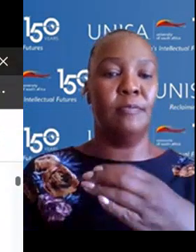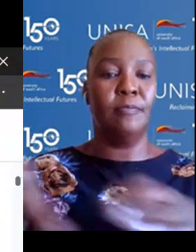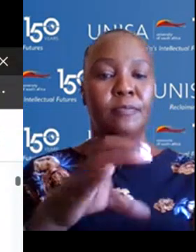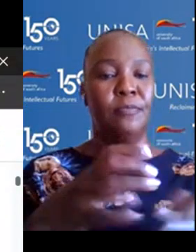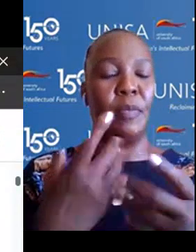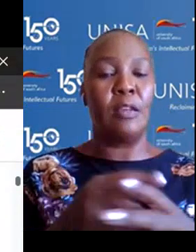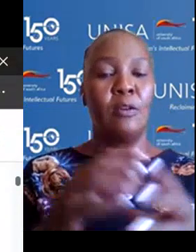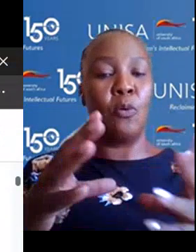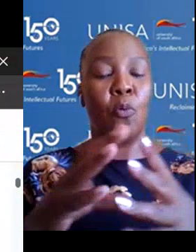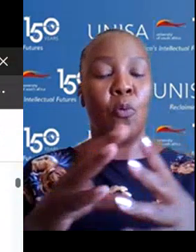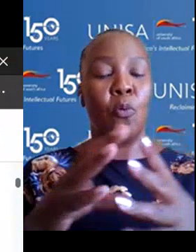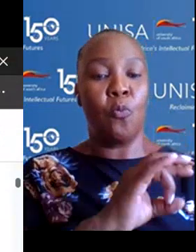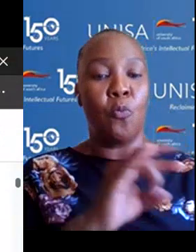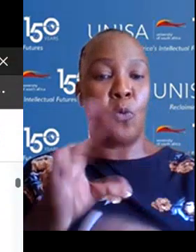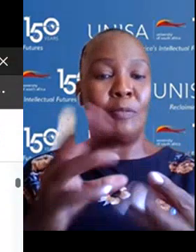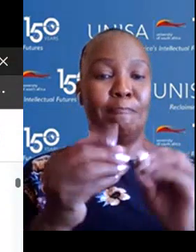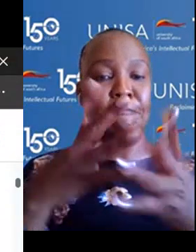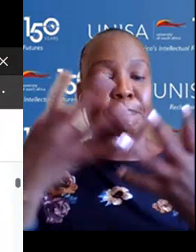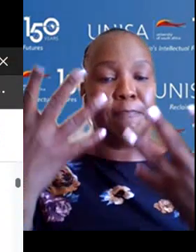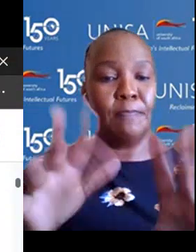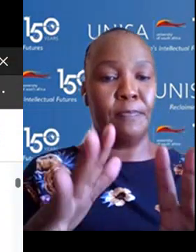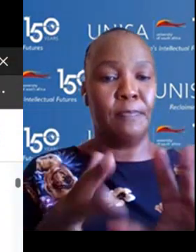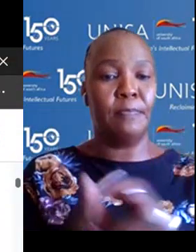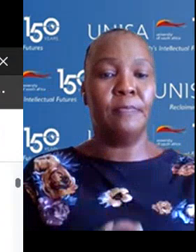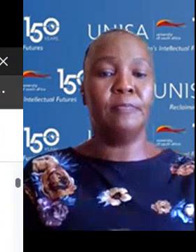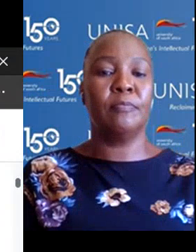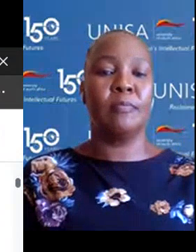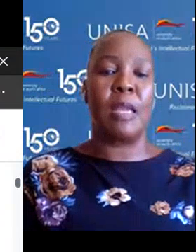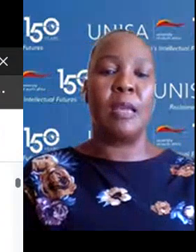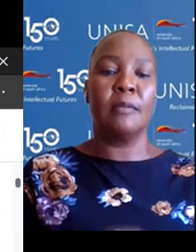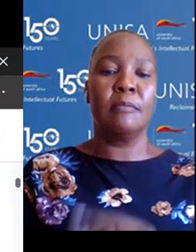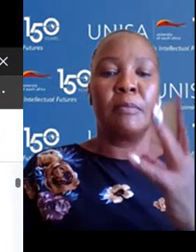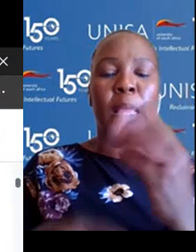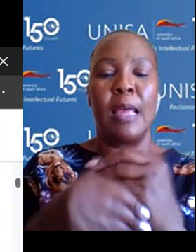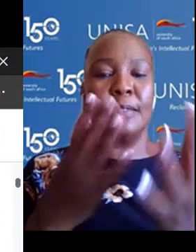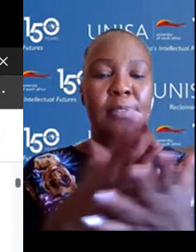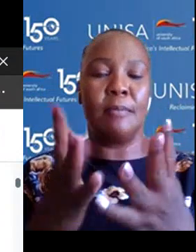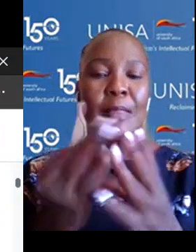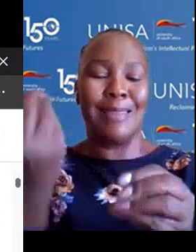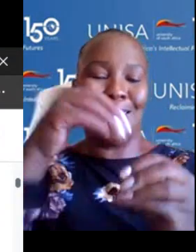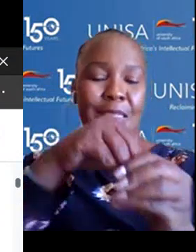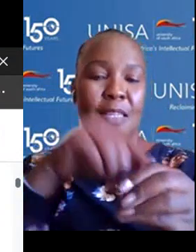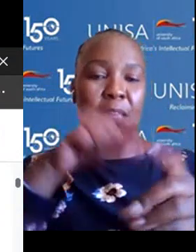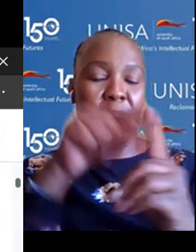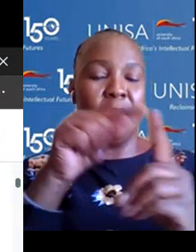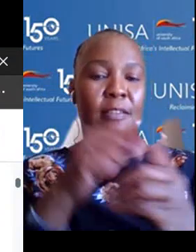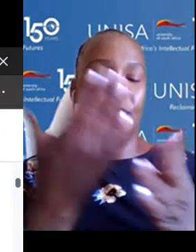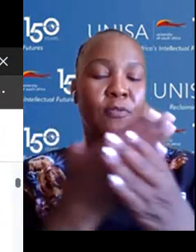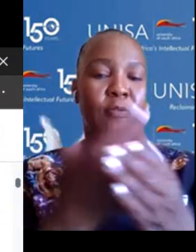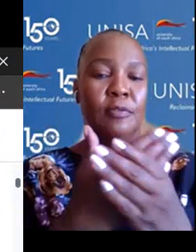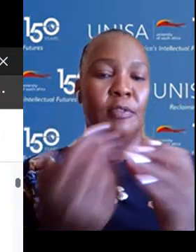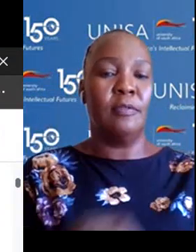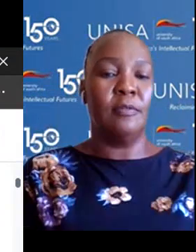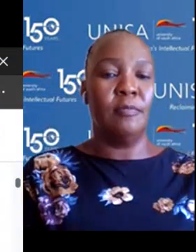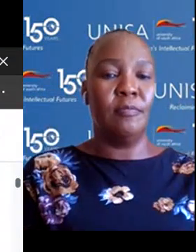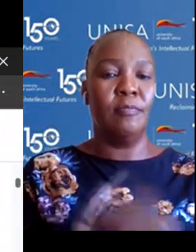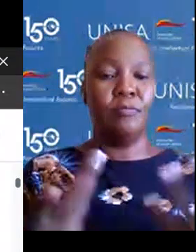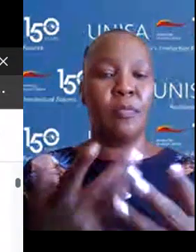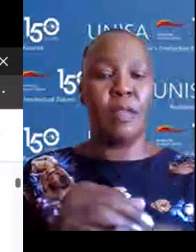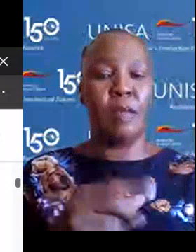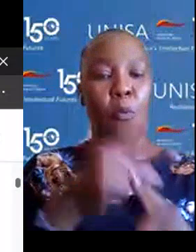once you've created the folder, maybe add something else inside that folder, like a Word document. Okay, how do we do